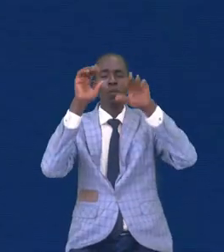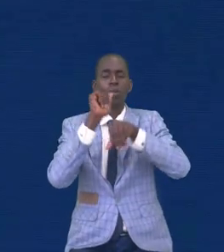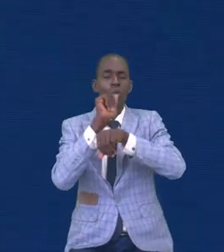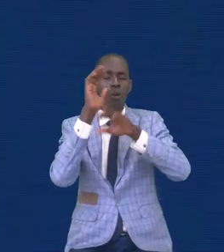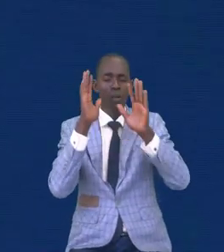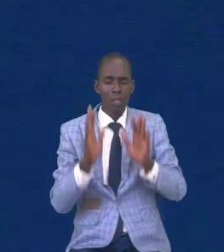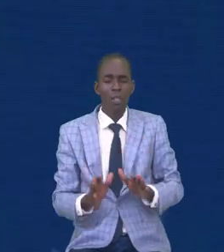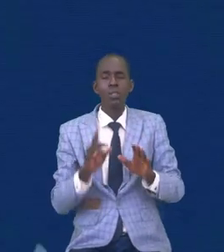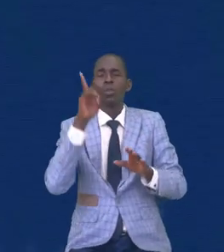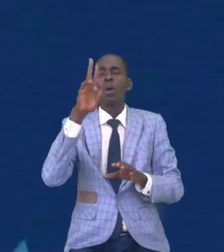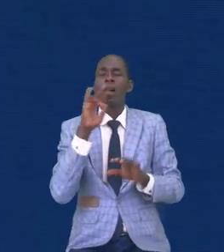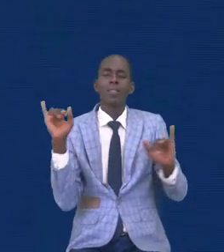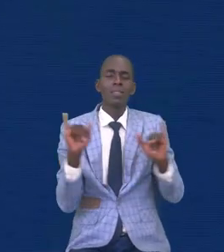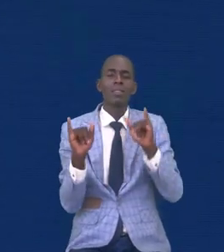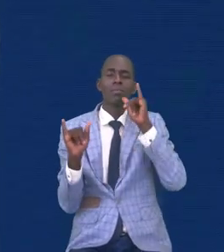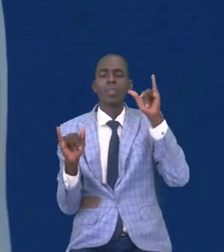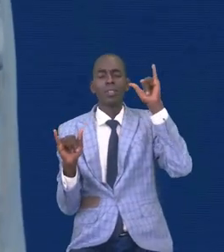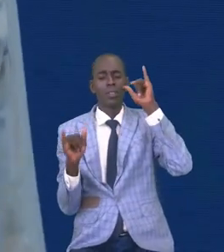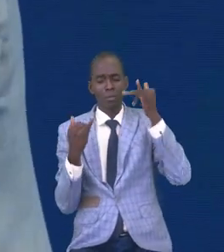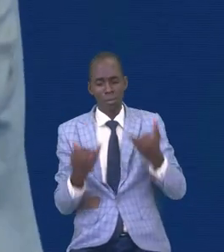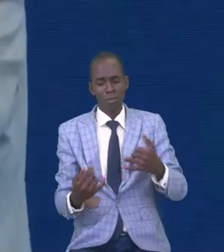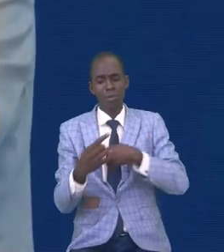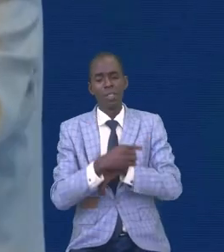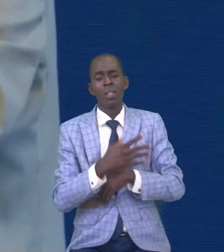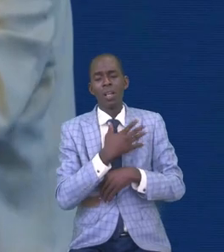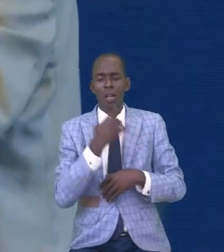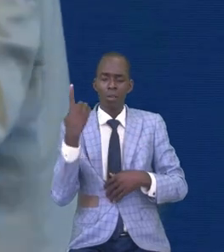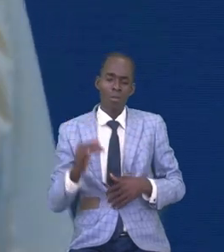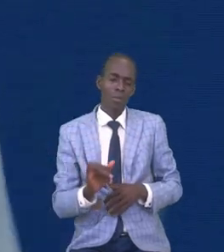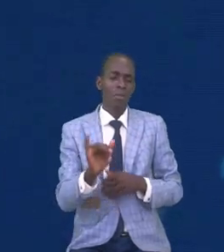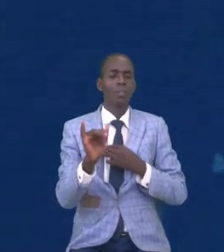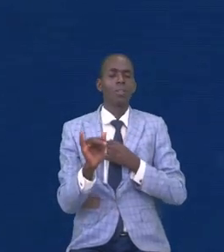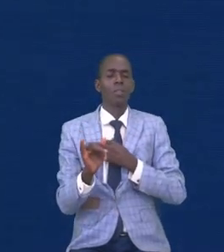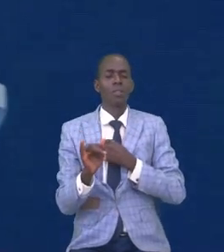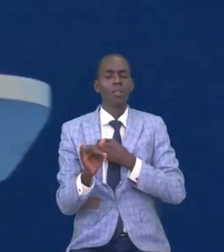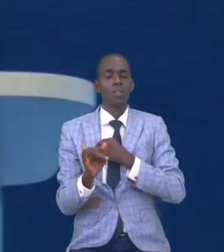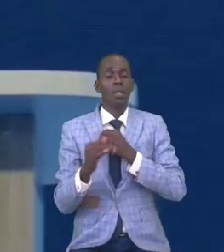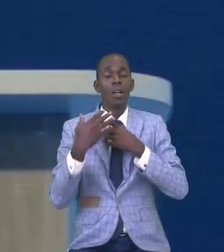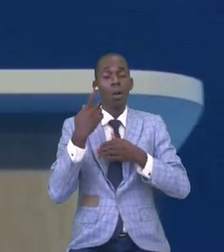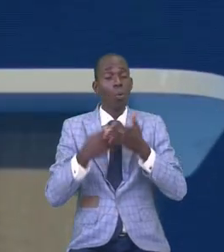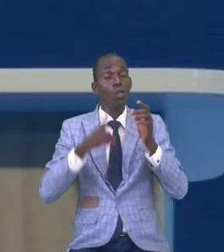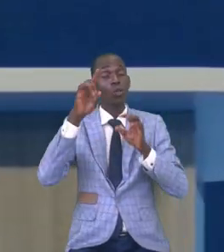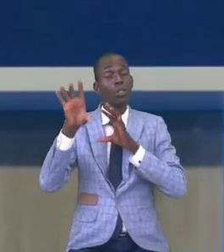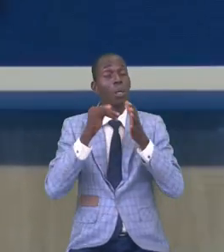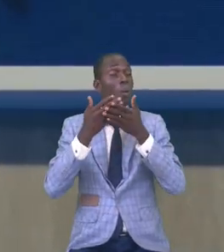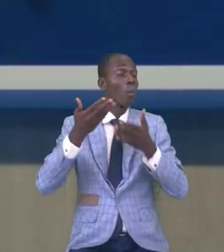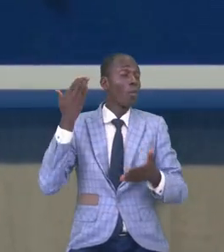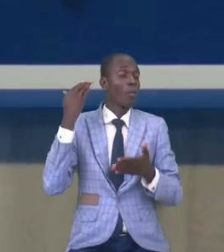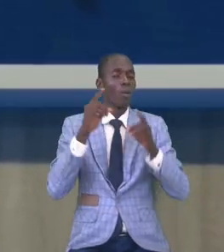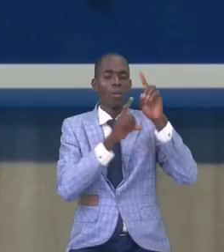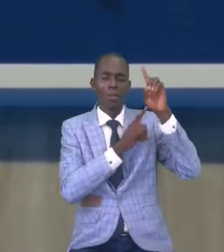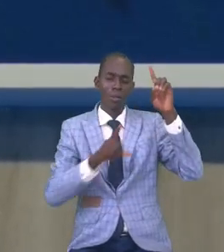you are the same yesterday, today, and forever. And what you did before,